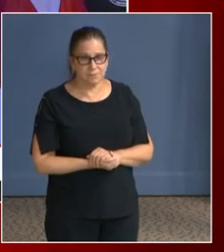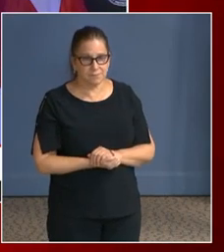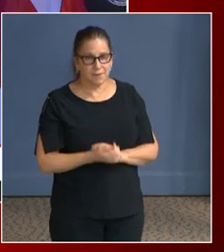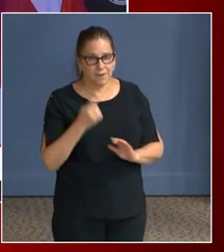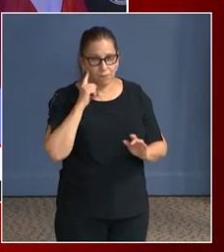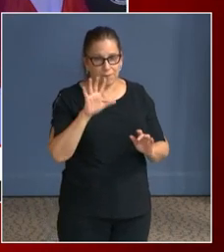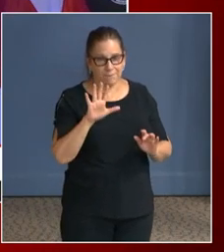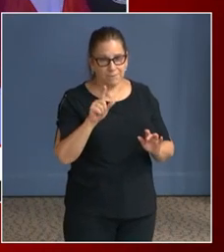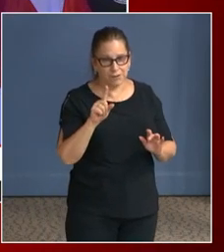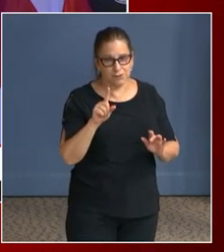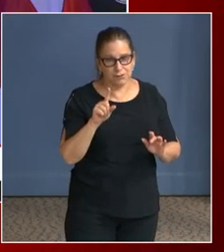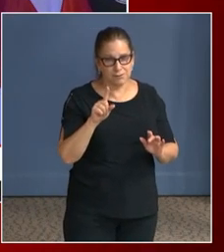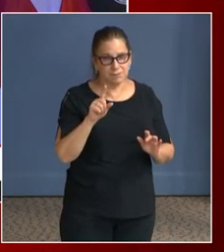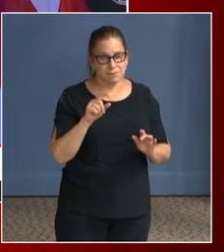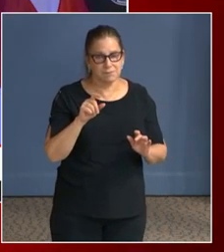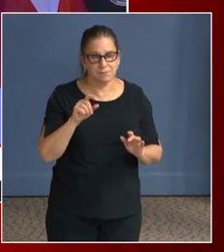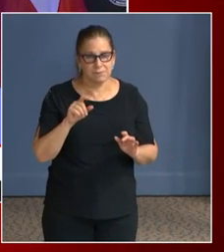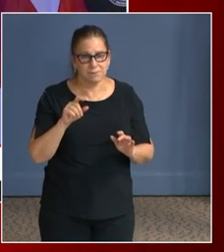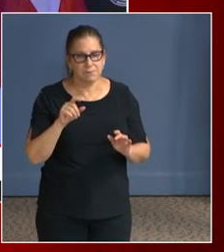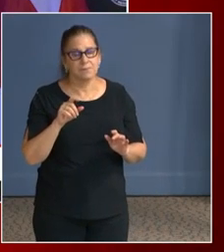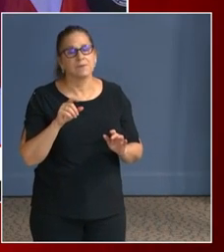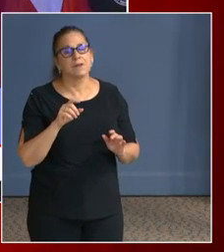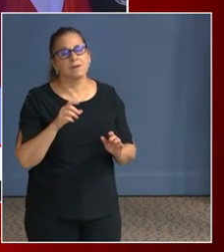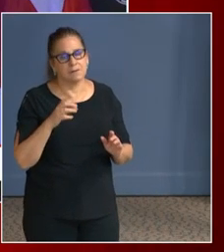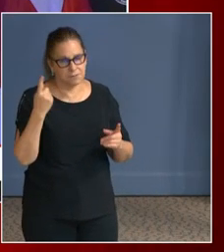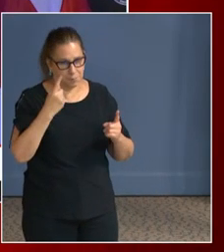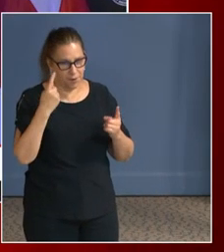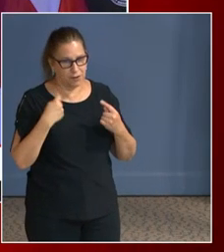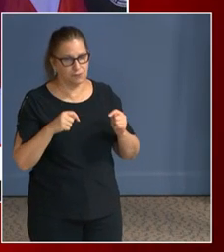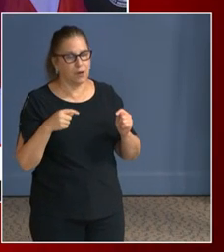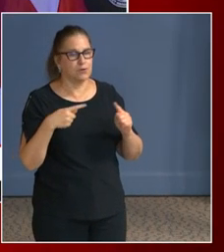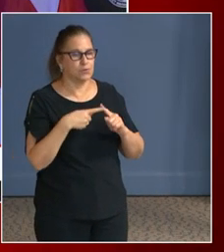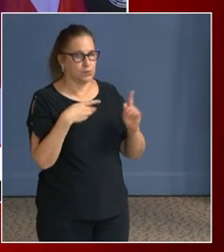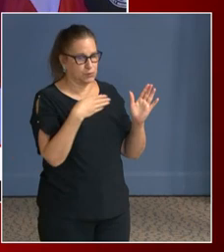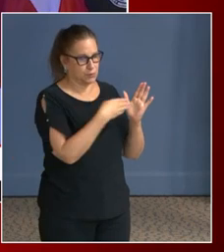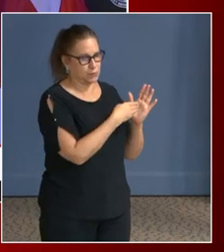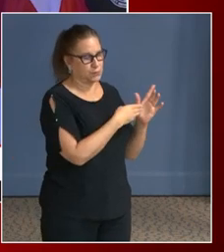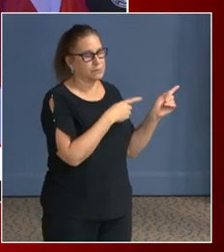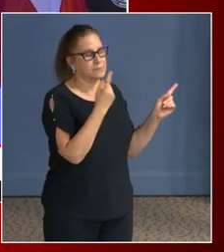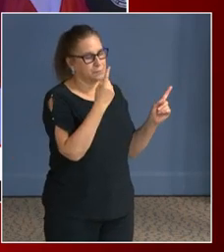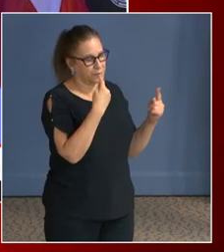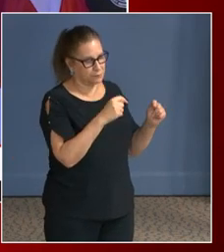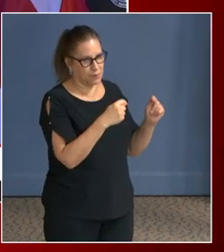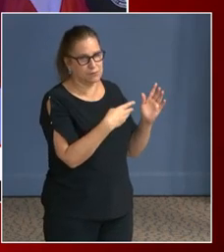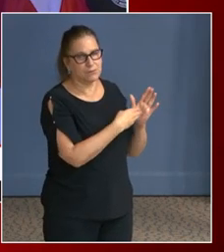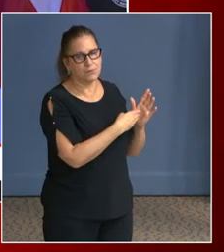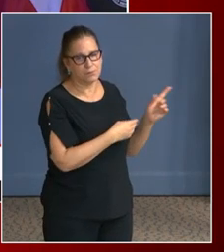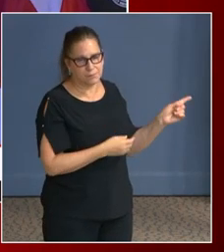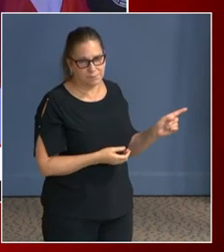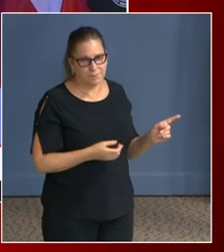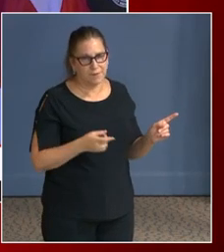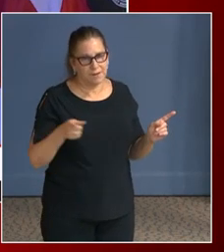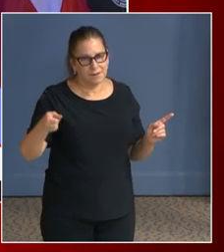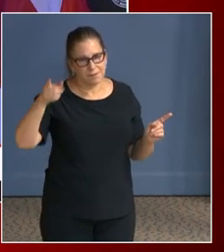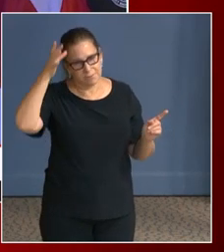prevailed. Okay, but the situation over there is this. You've got a man who has a warehouse where he